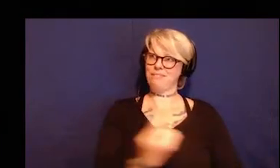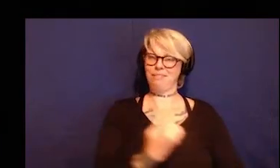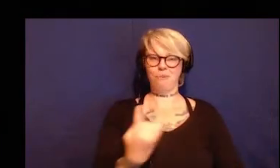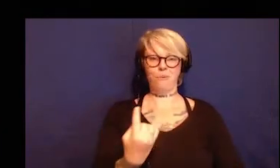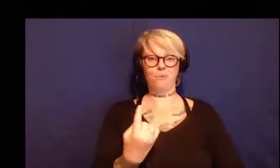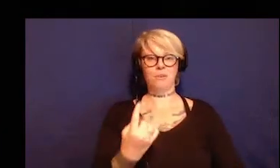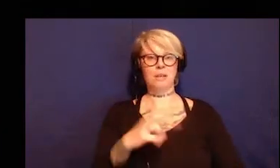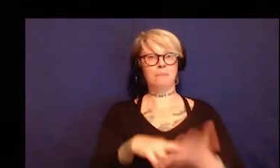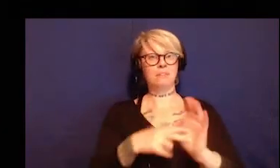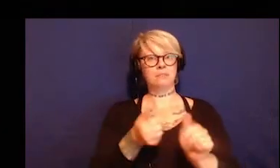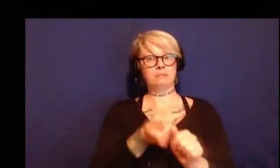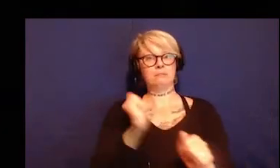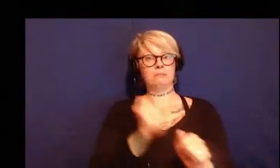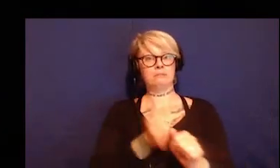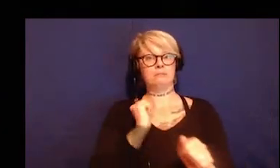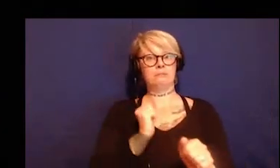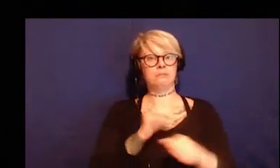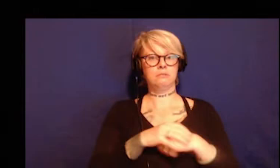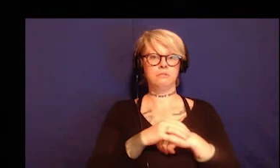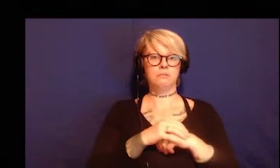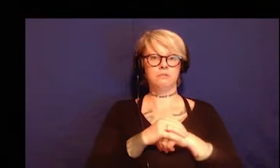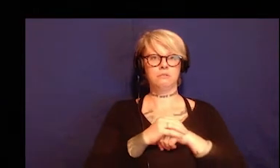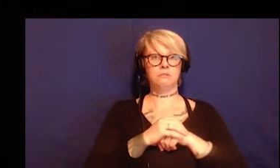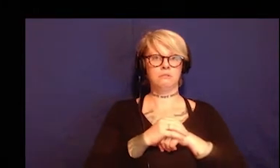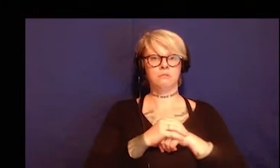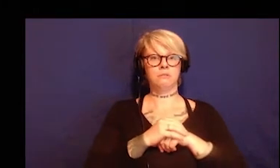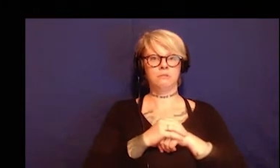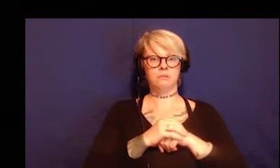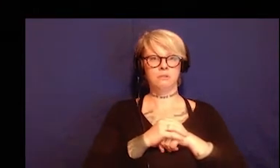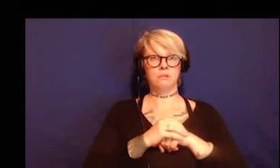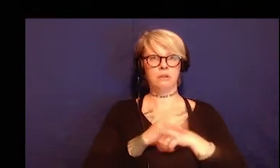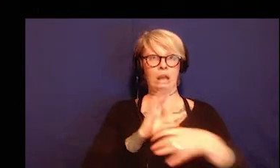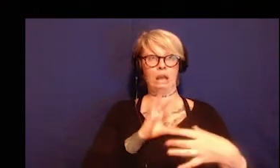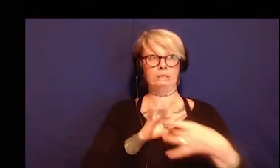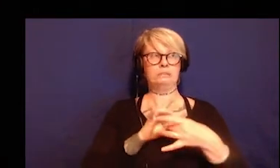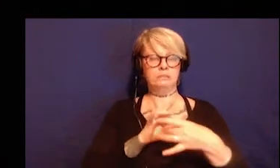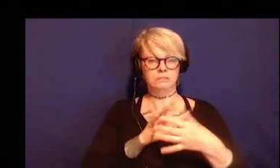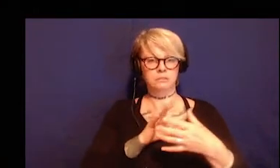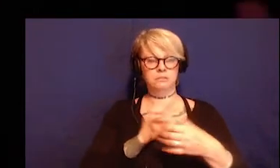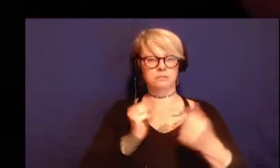do anything just to get a native connection?